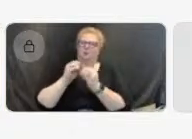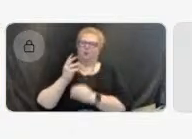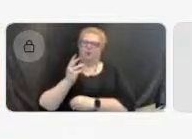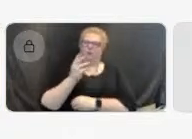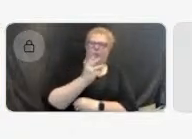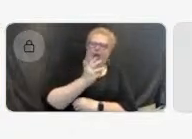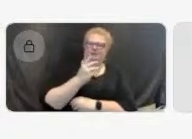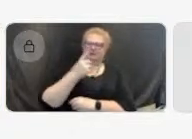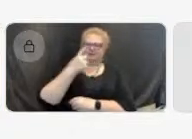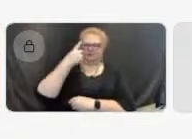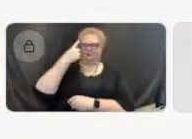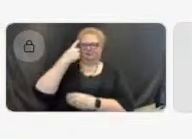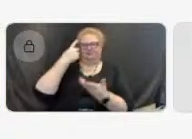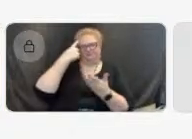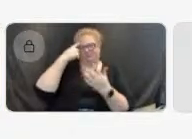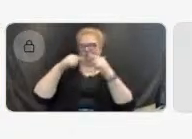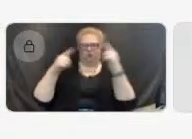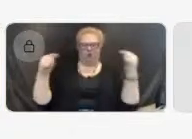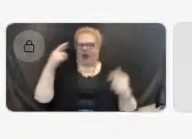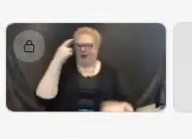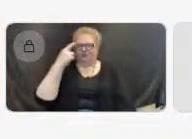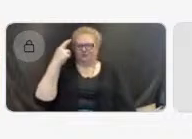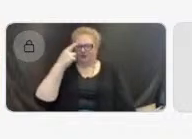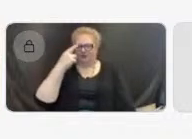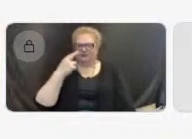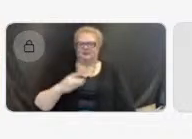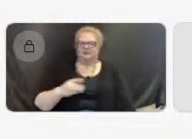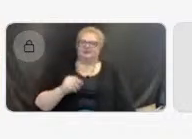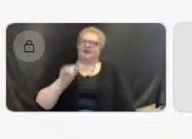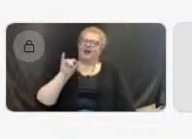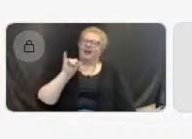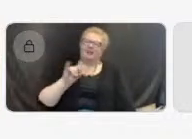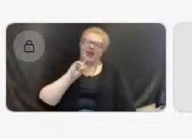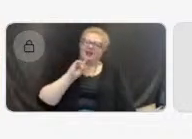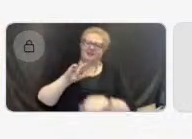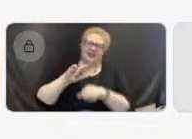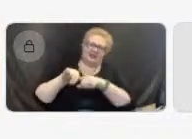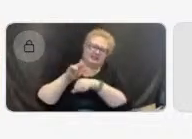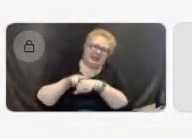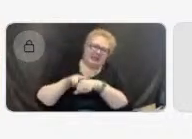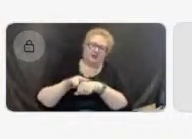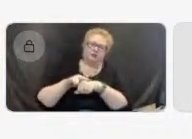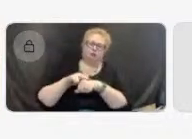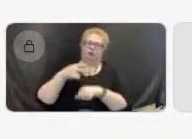of reasons. This is the natural growth of the city.